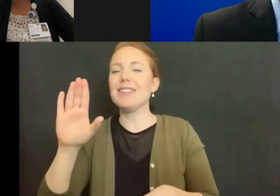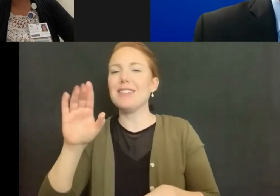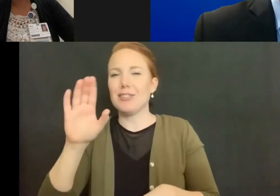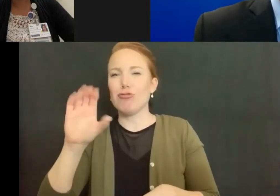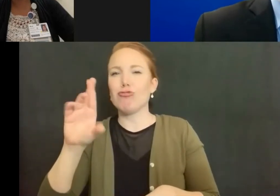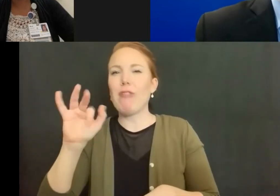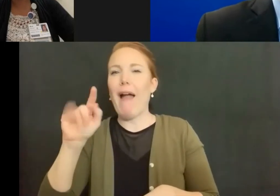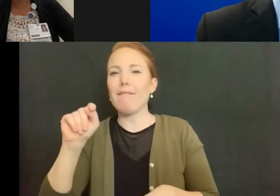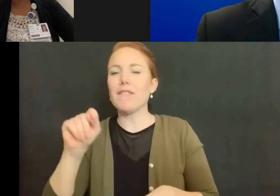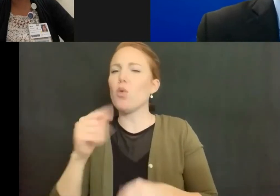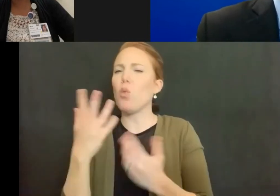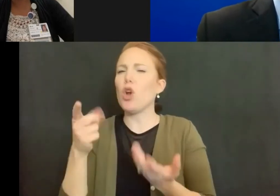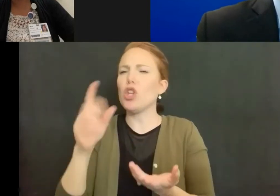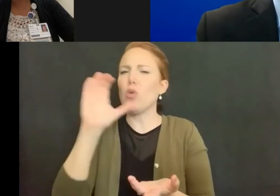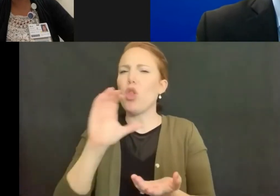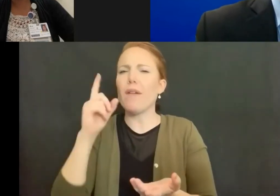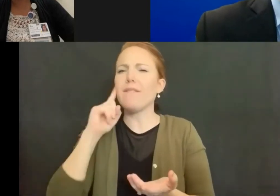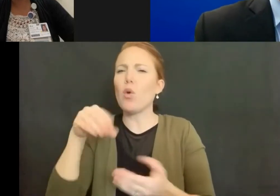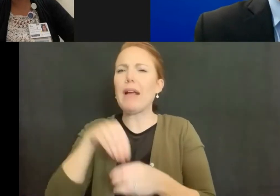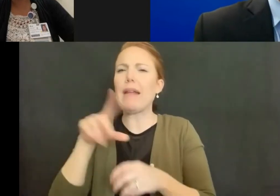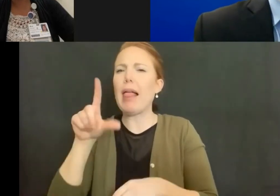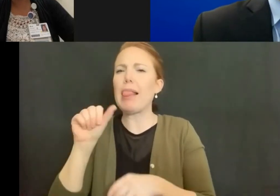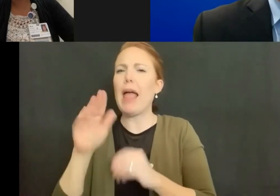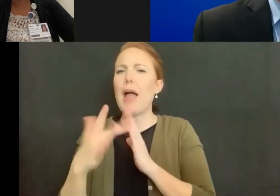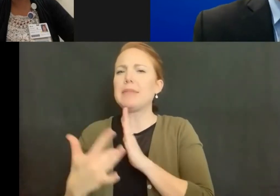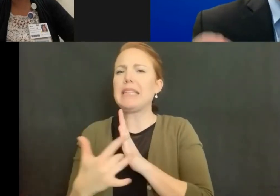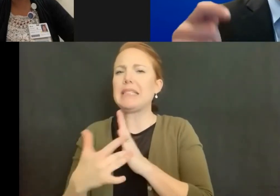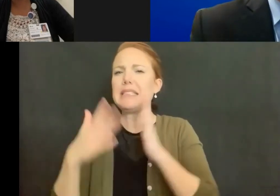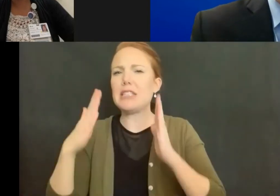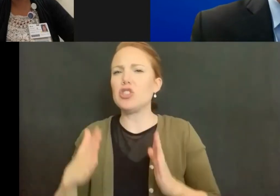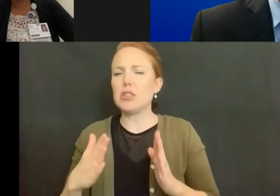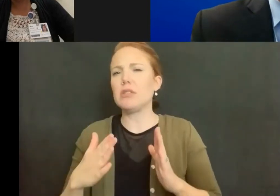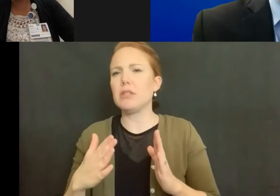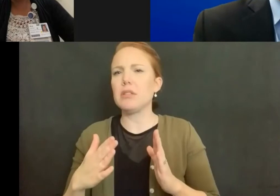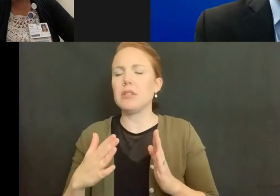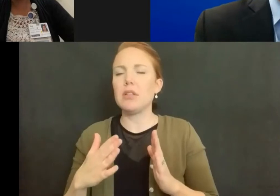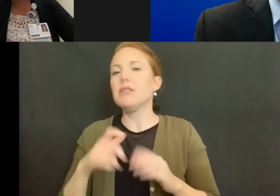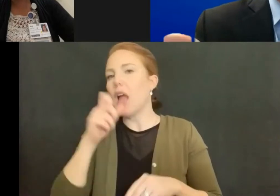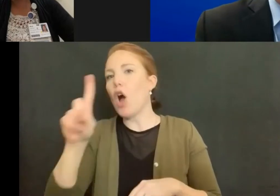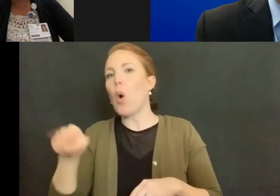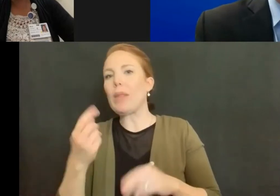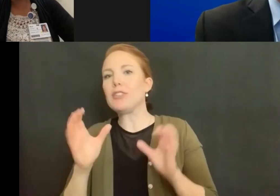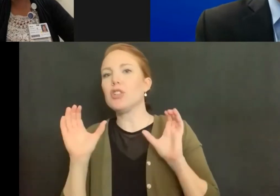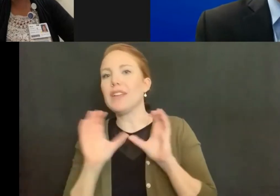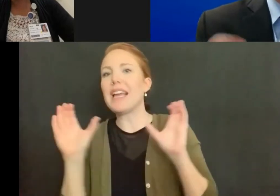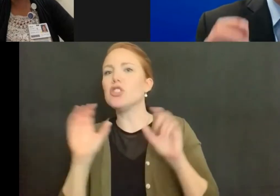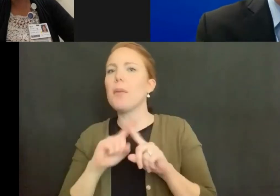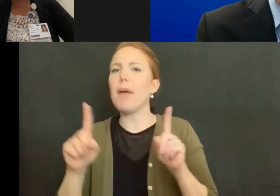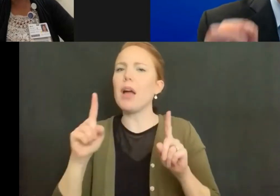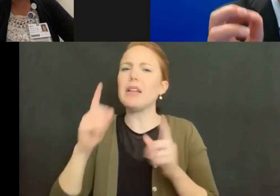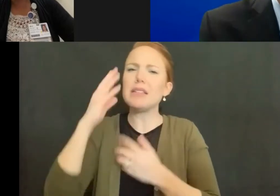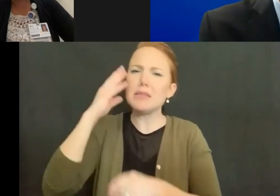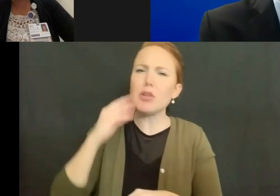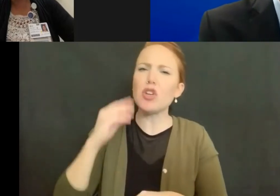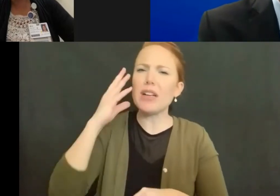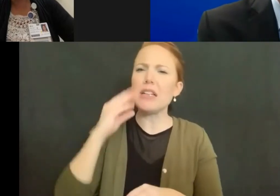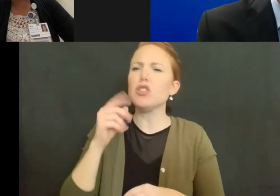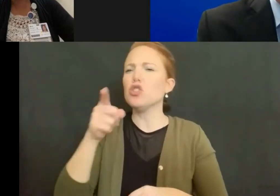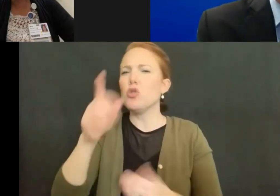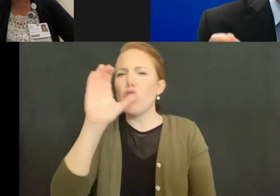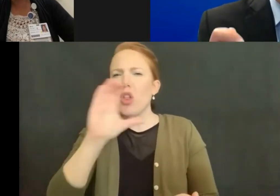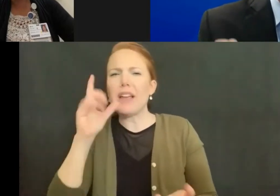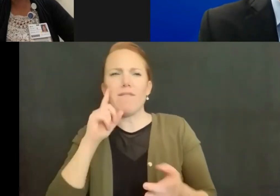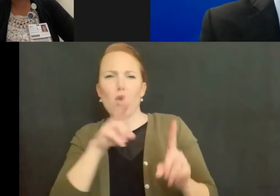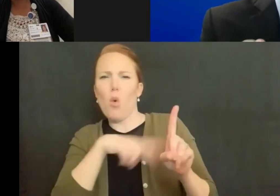look for in a lab technician besides the certifications and the experience? Is it a certain kind of